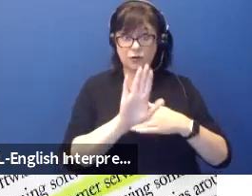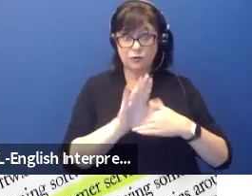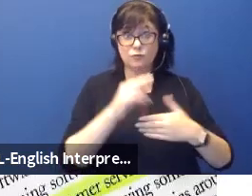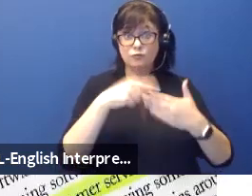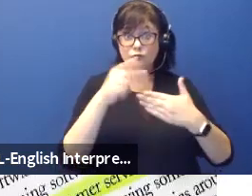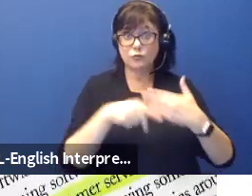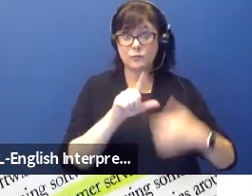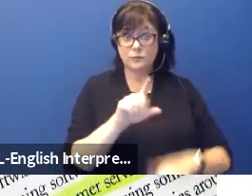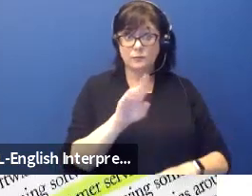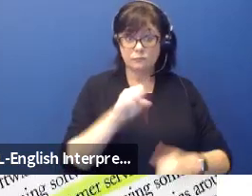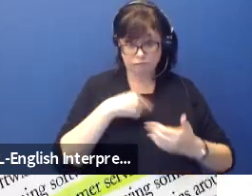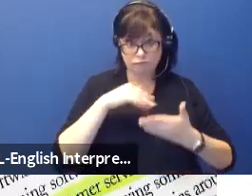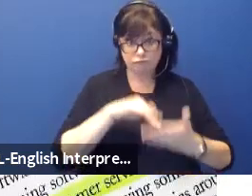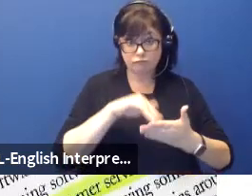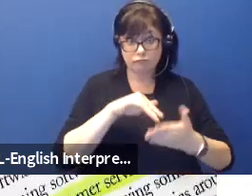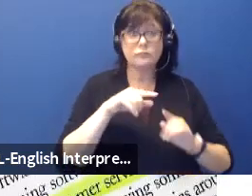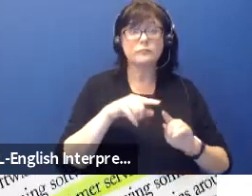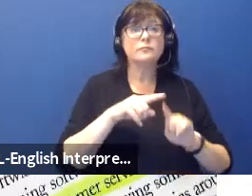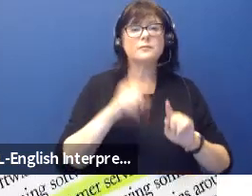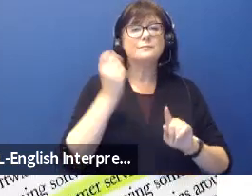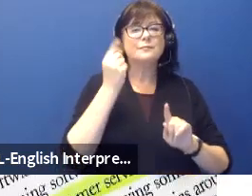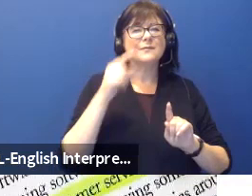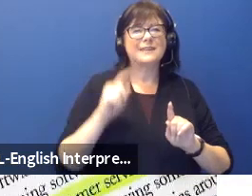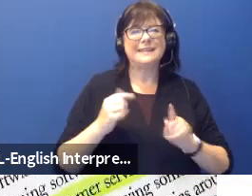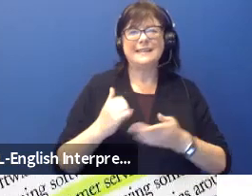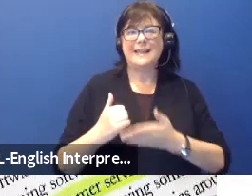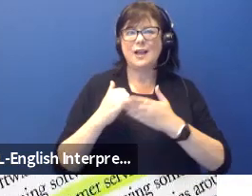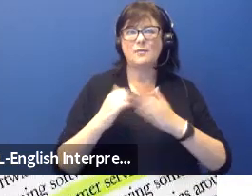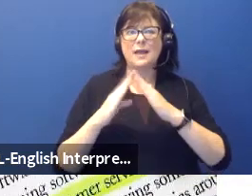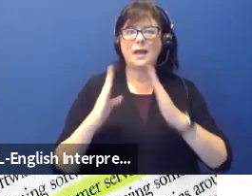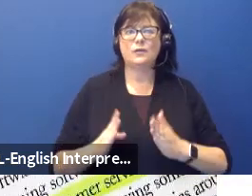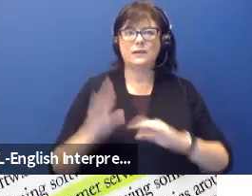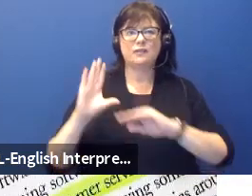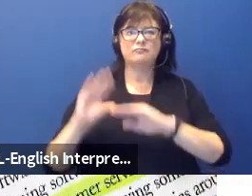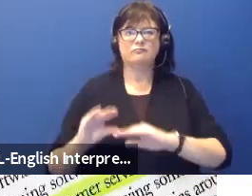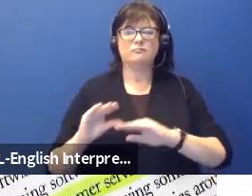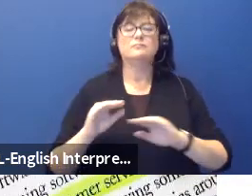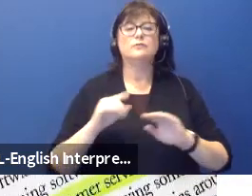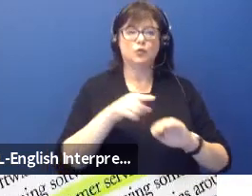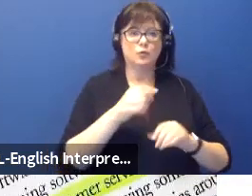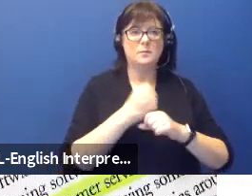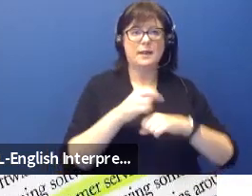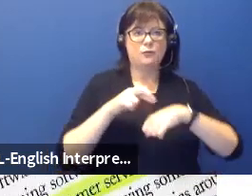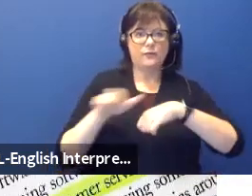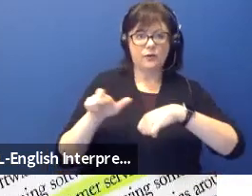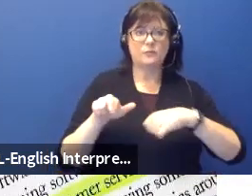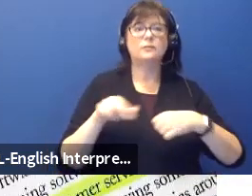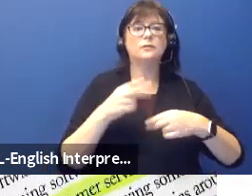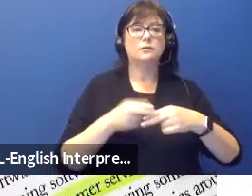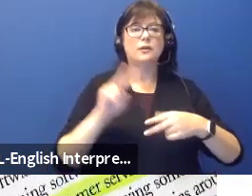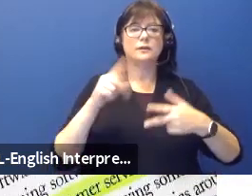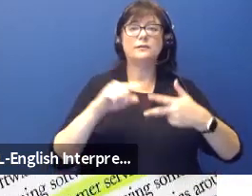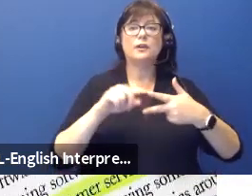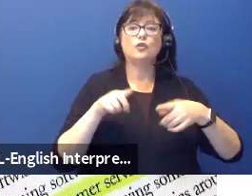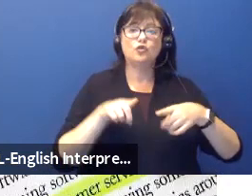to my local affordable housing office, for example, then that would be a referral during service. And you would enter